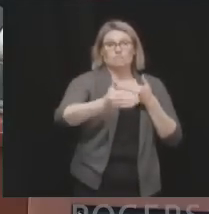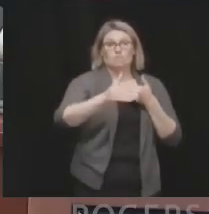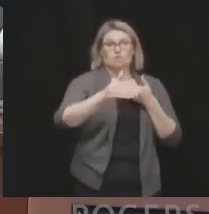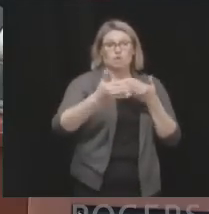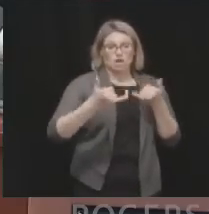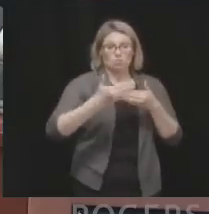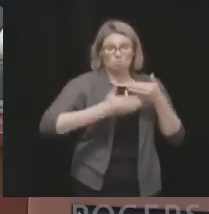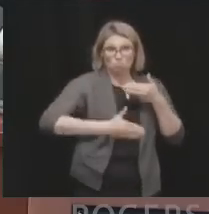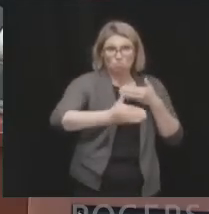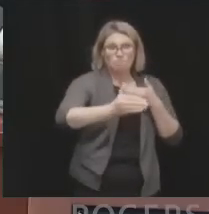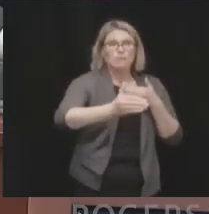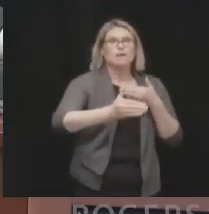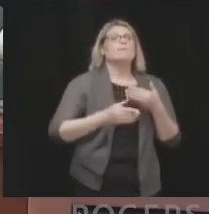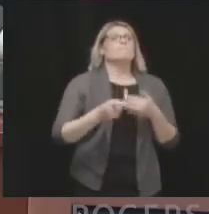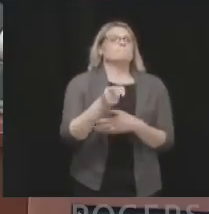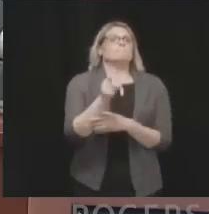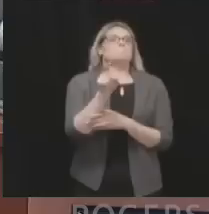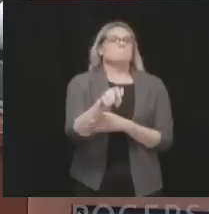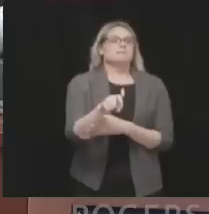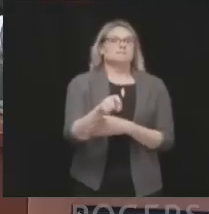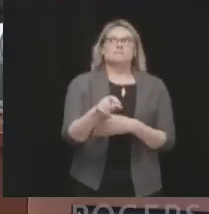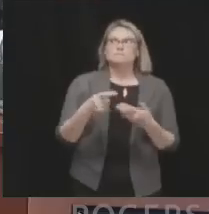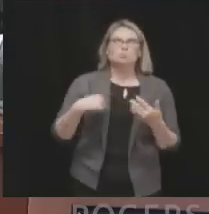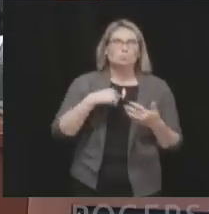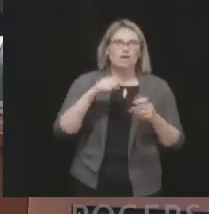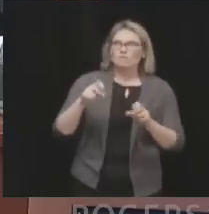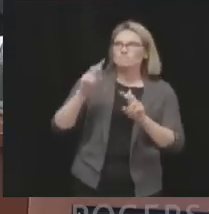to take the appropriate action necessary.